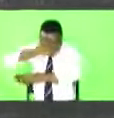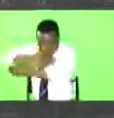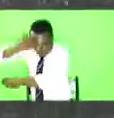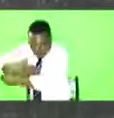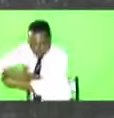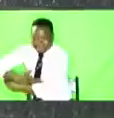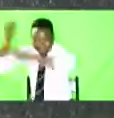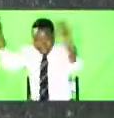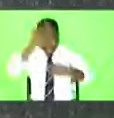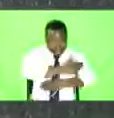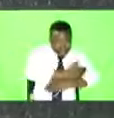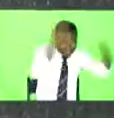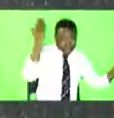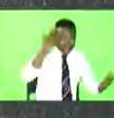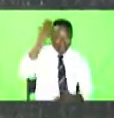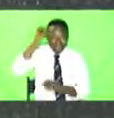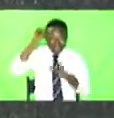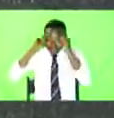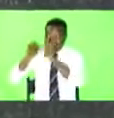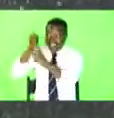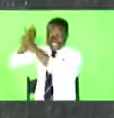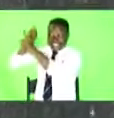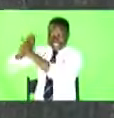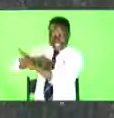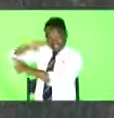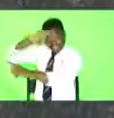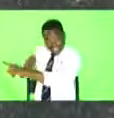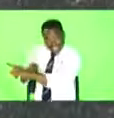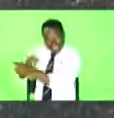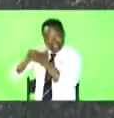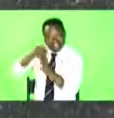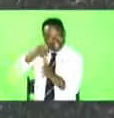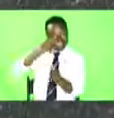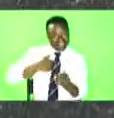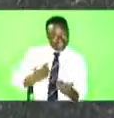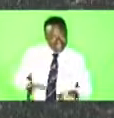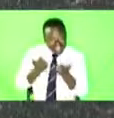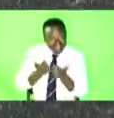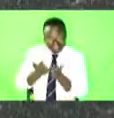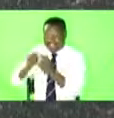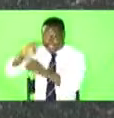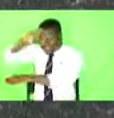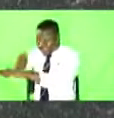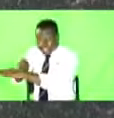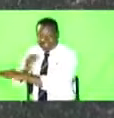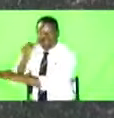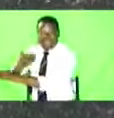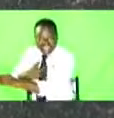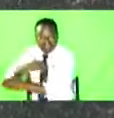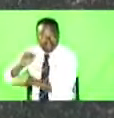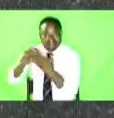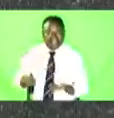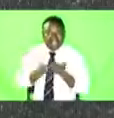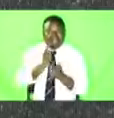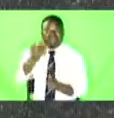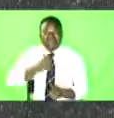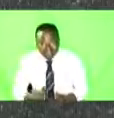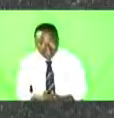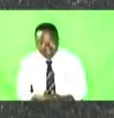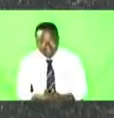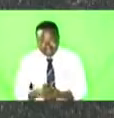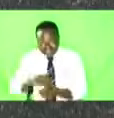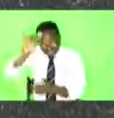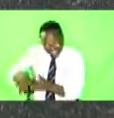These barriers ought to be broken. Because he that has the Son has life. He that has not the Son of God does not have life. If